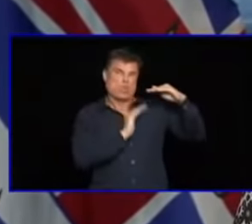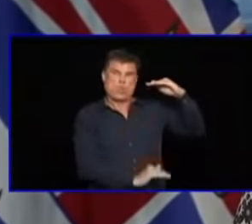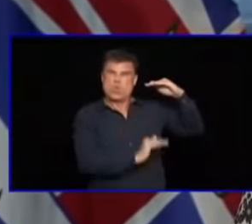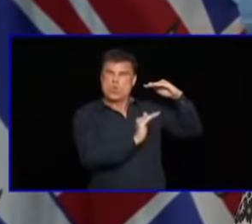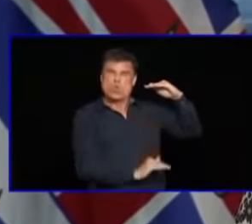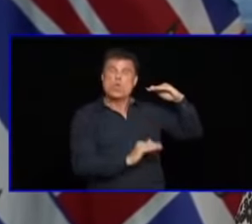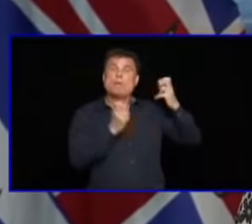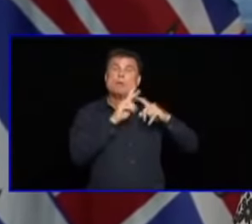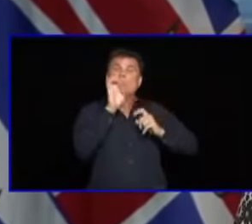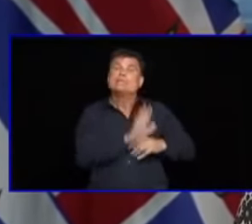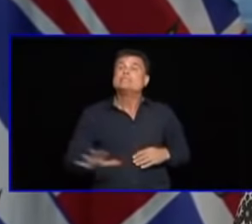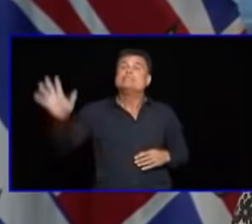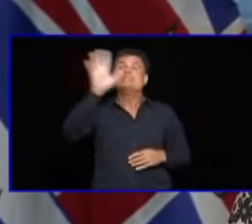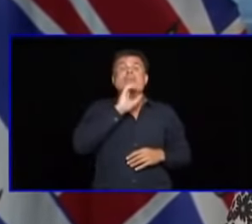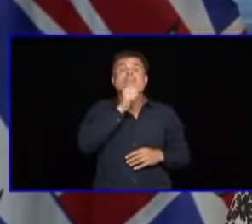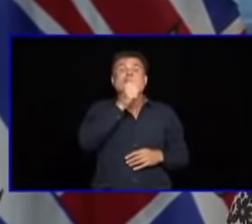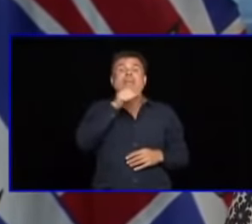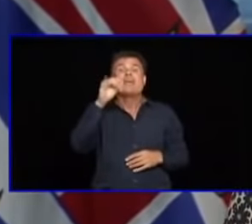Wu, Globe and Mail.